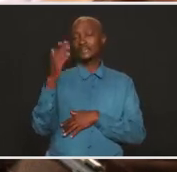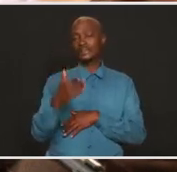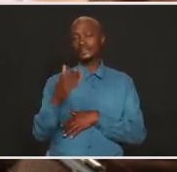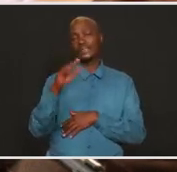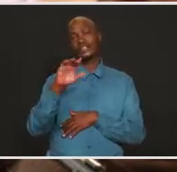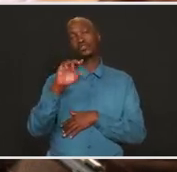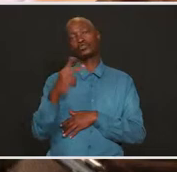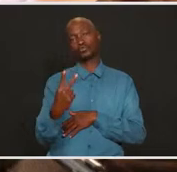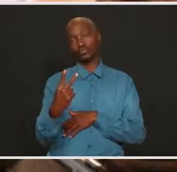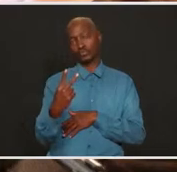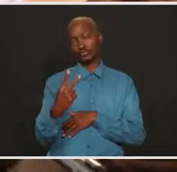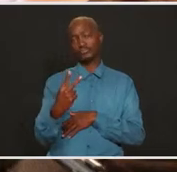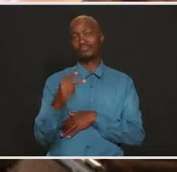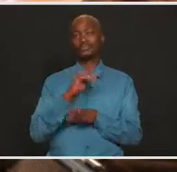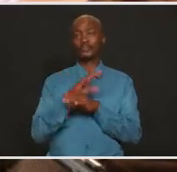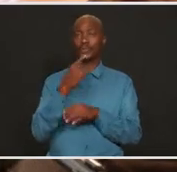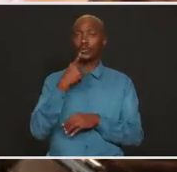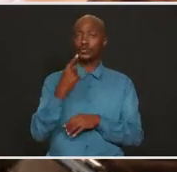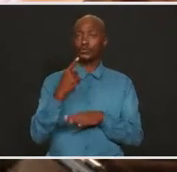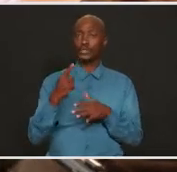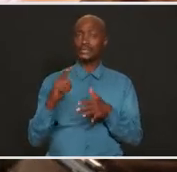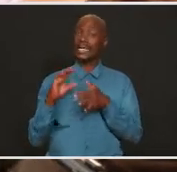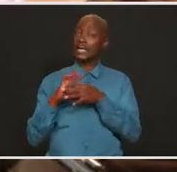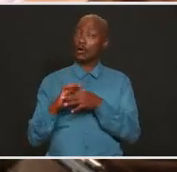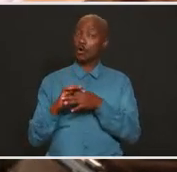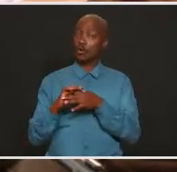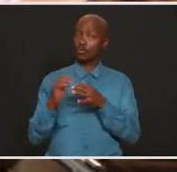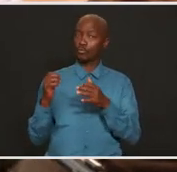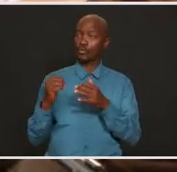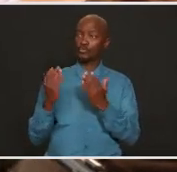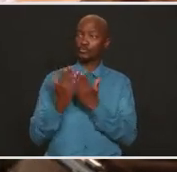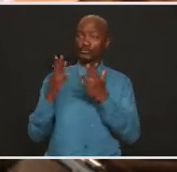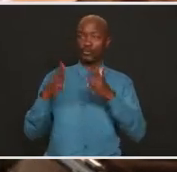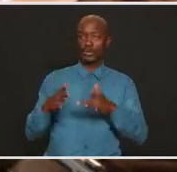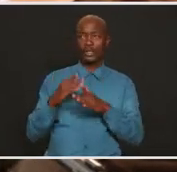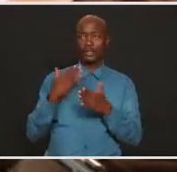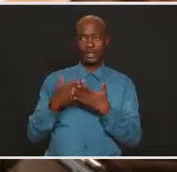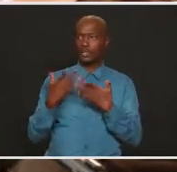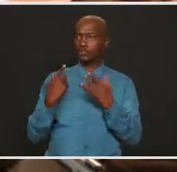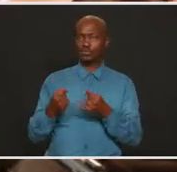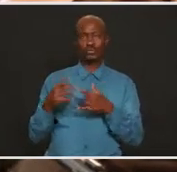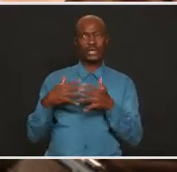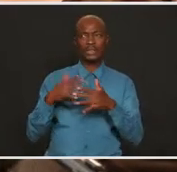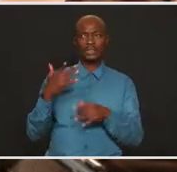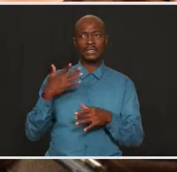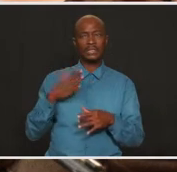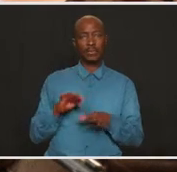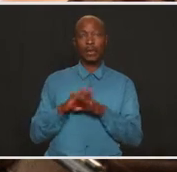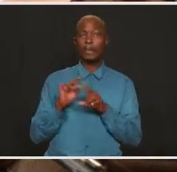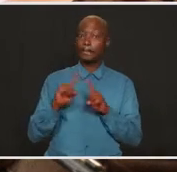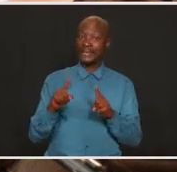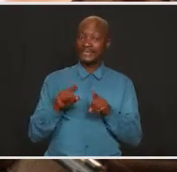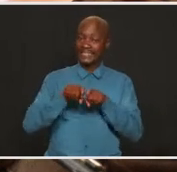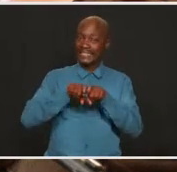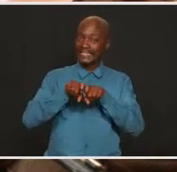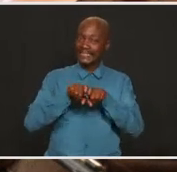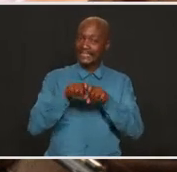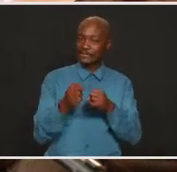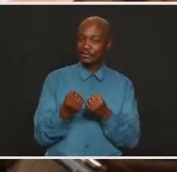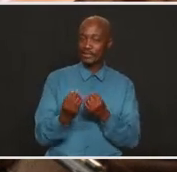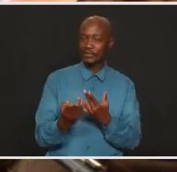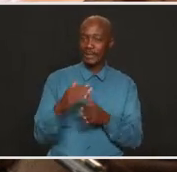so you are saying a homeschooler can do anything that they want but the test you give them